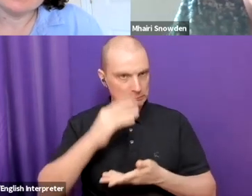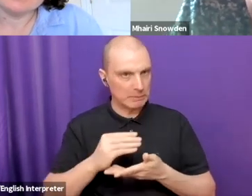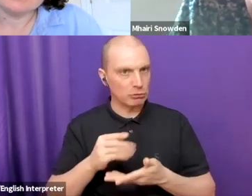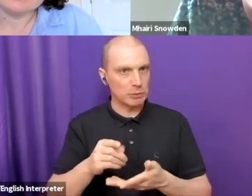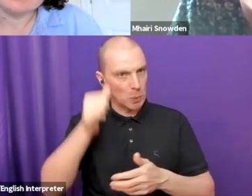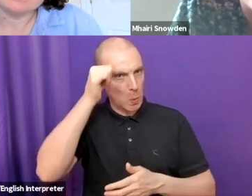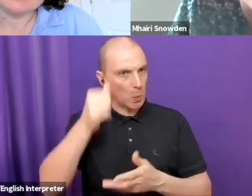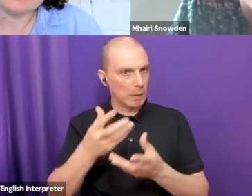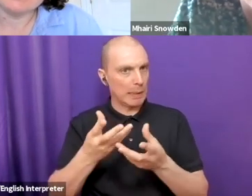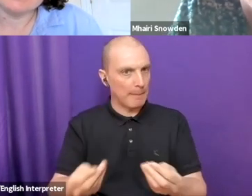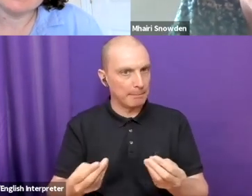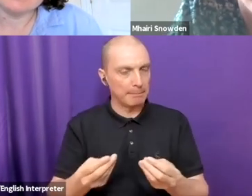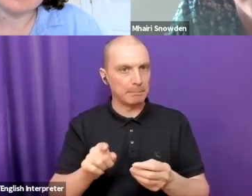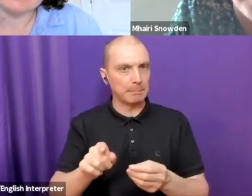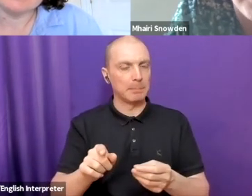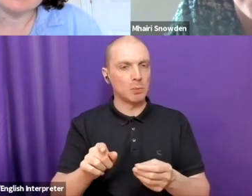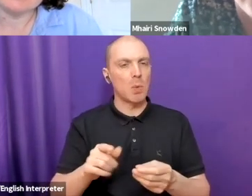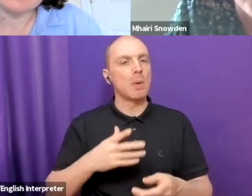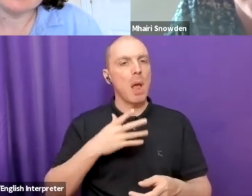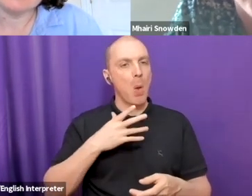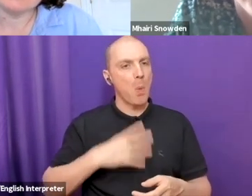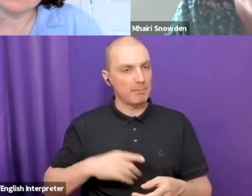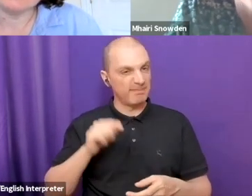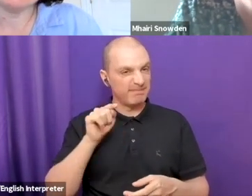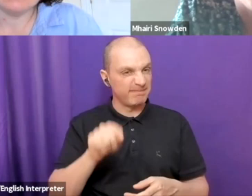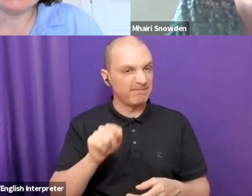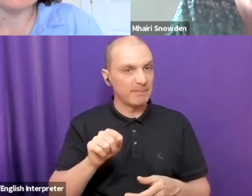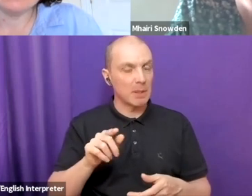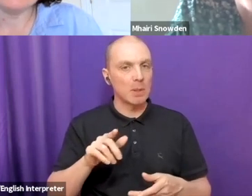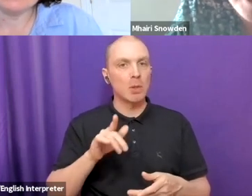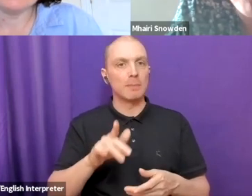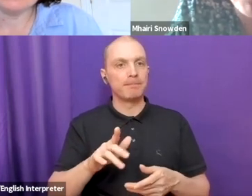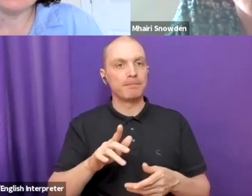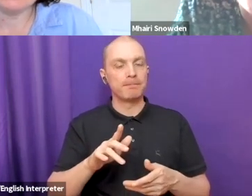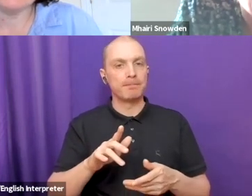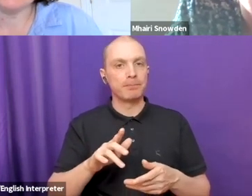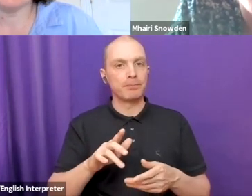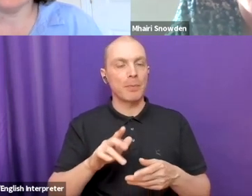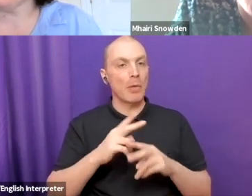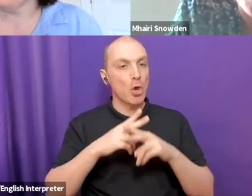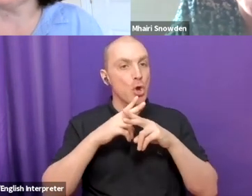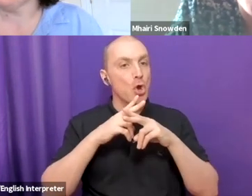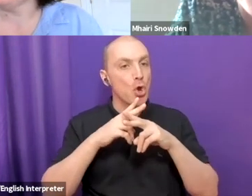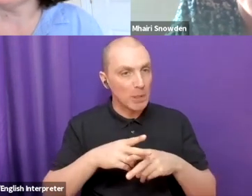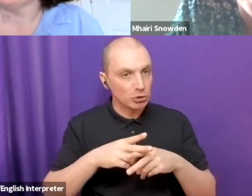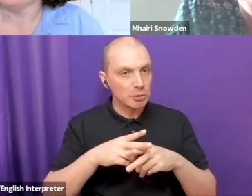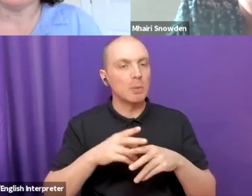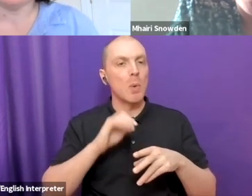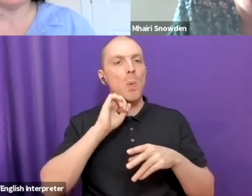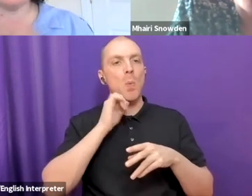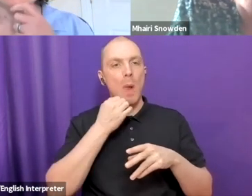hoping to look at in these next few months. We'll be working together with the Commission to really enable the whole range of voices.